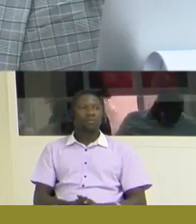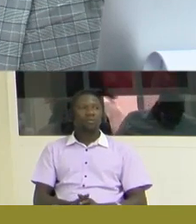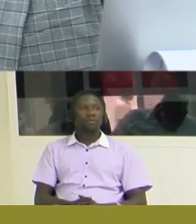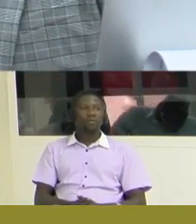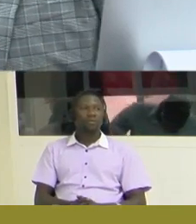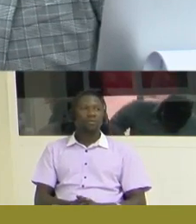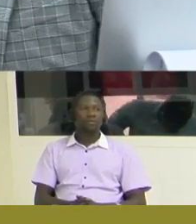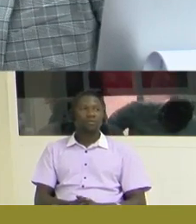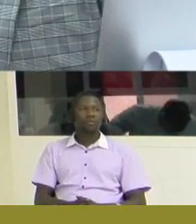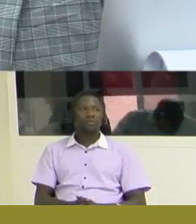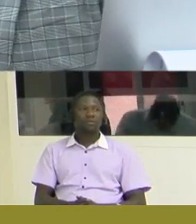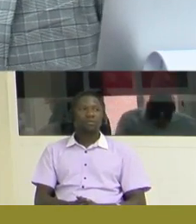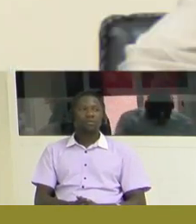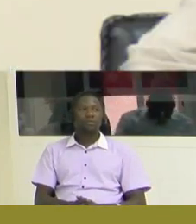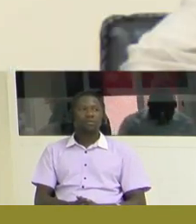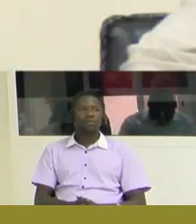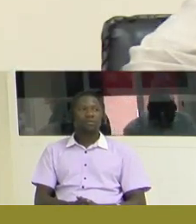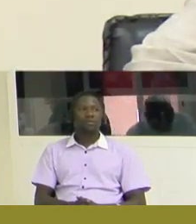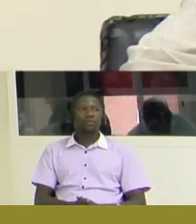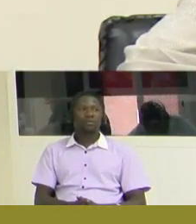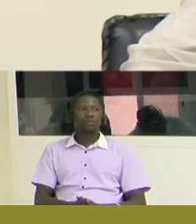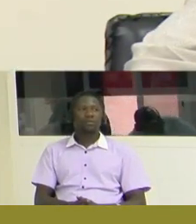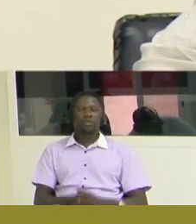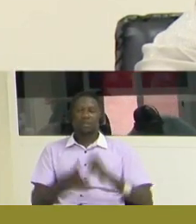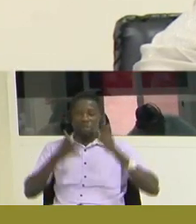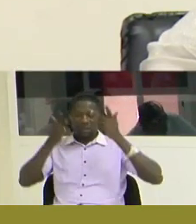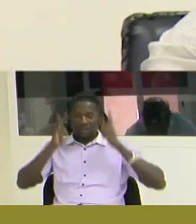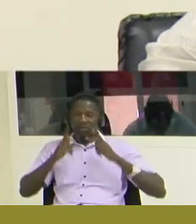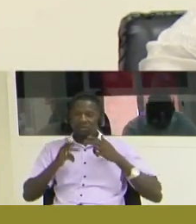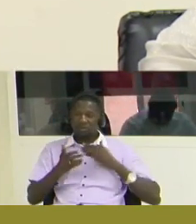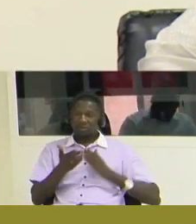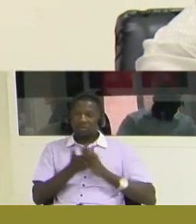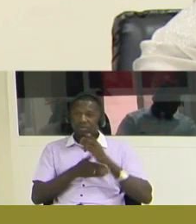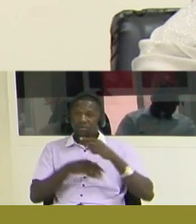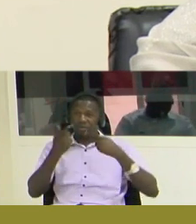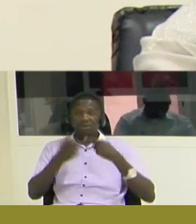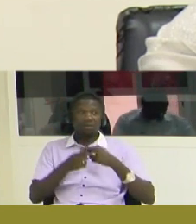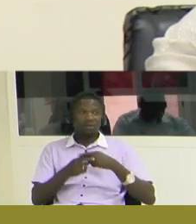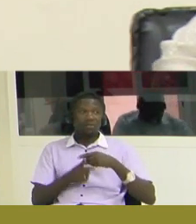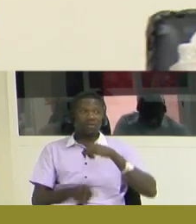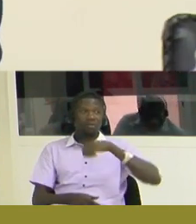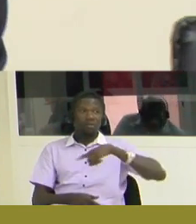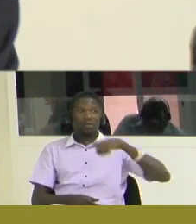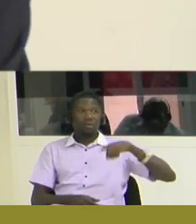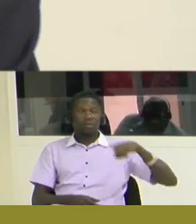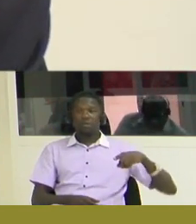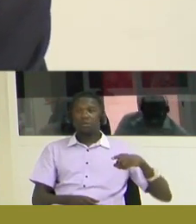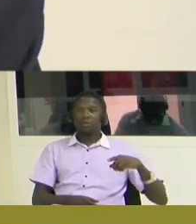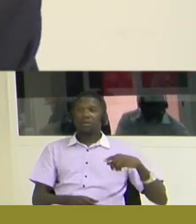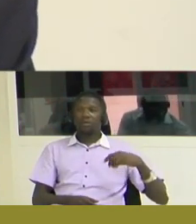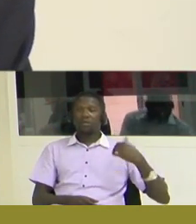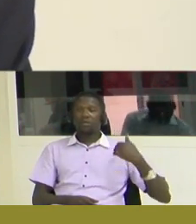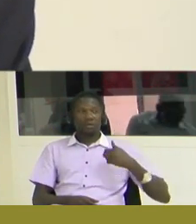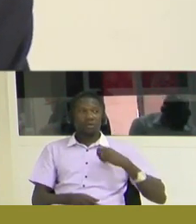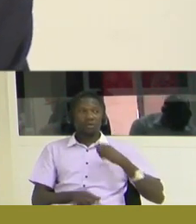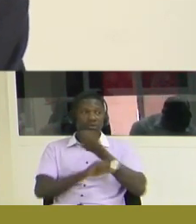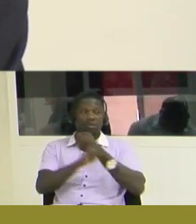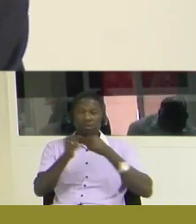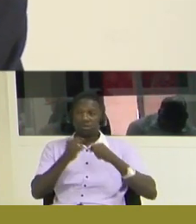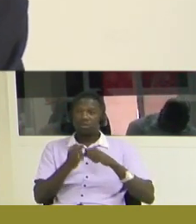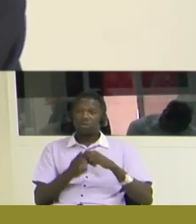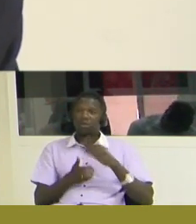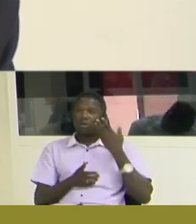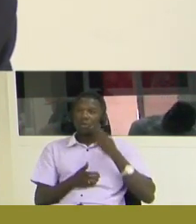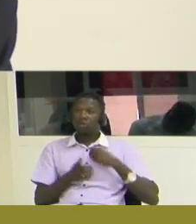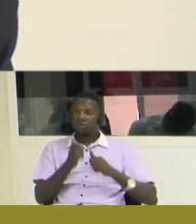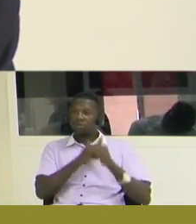counselor we proceed with the pvp fellows some a situation when we come back over you